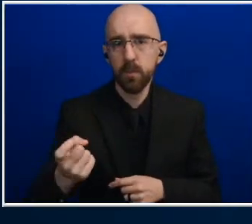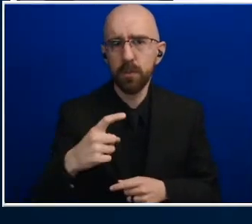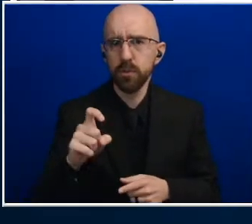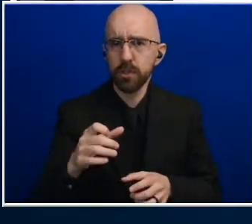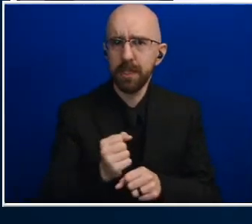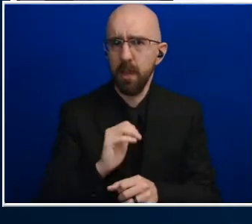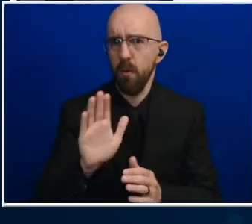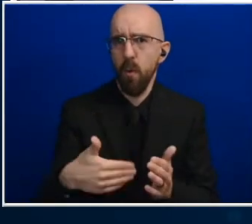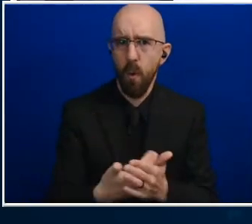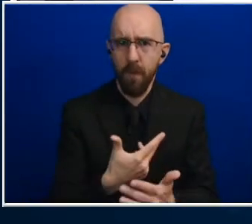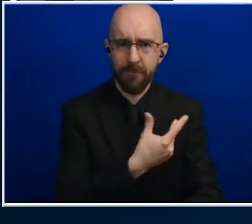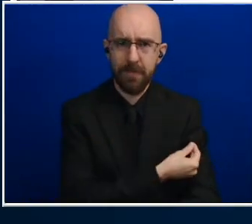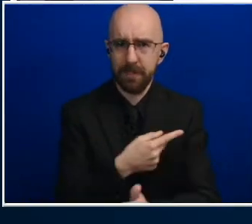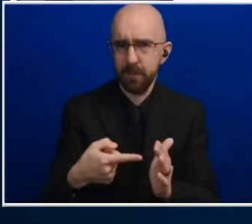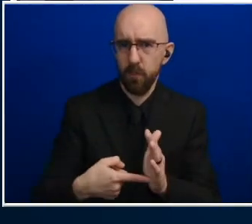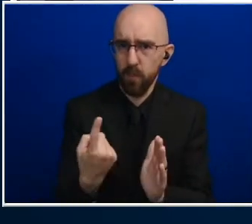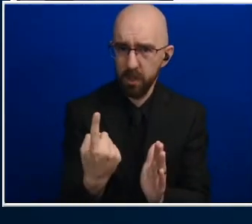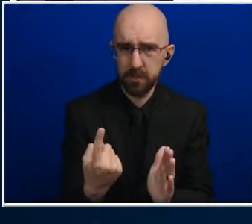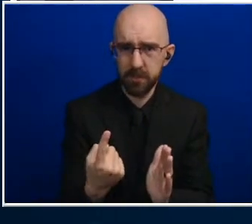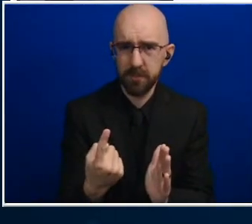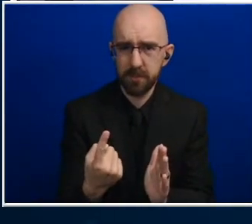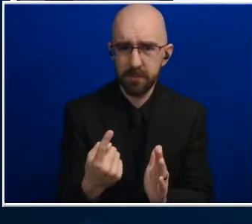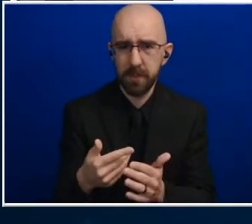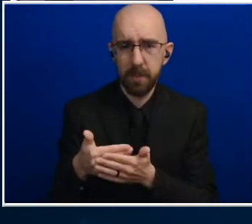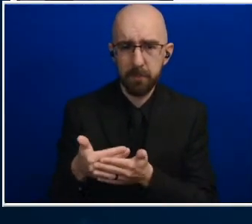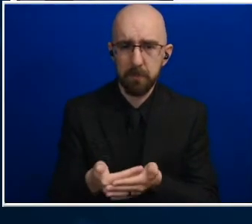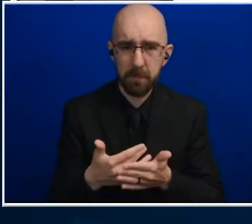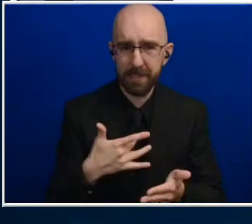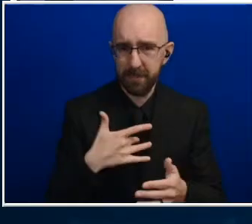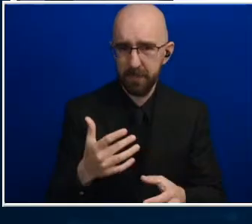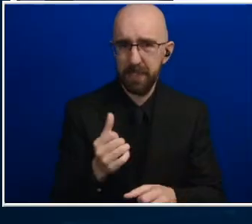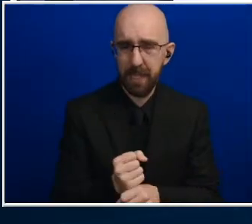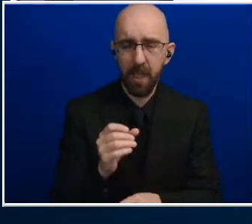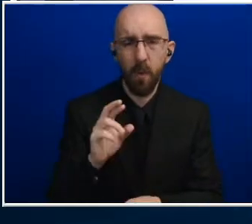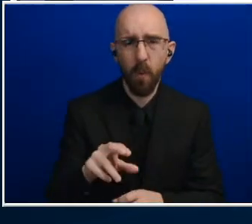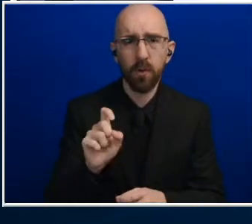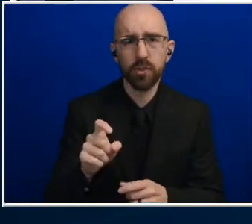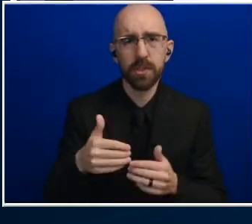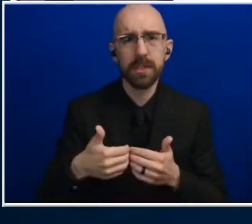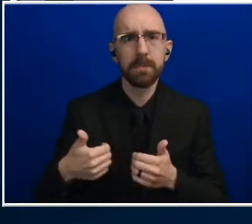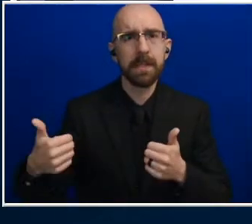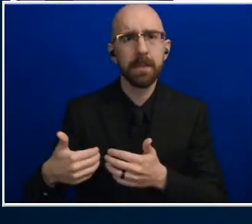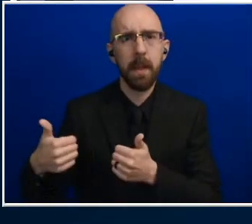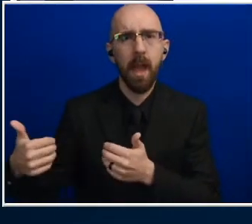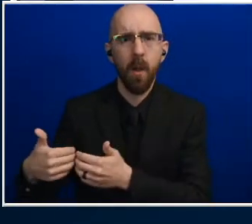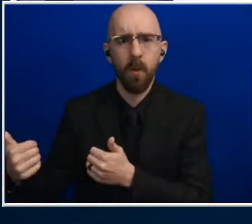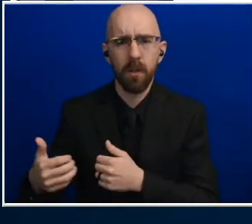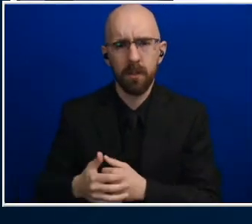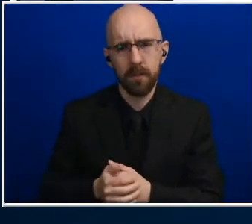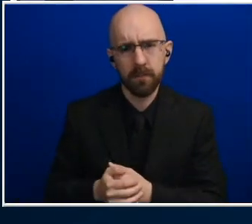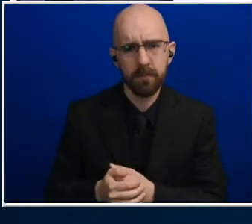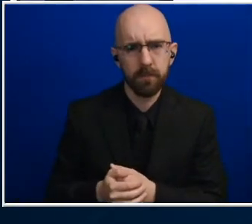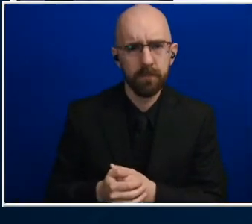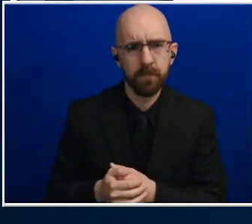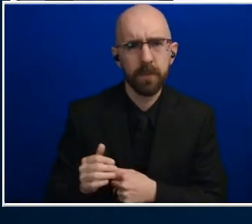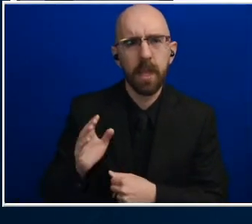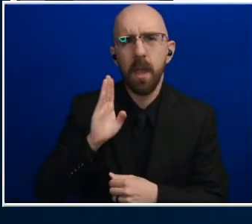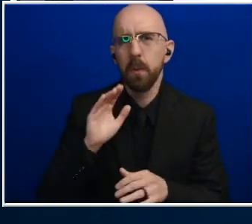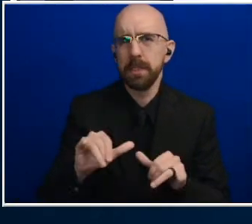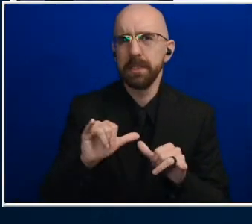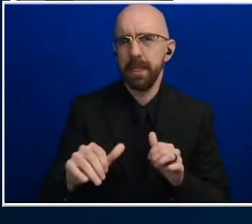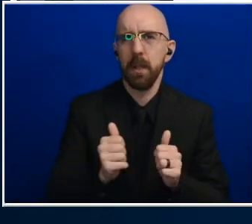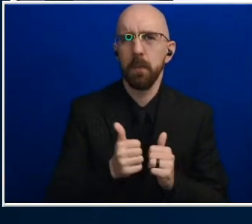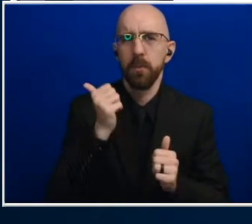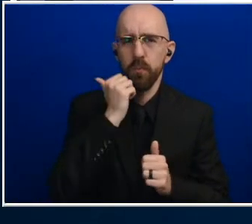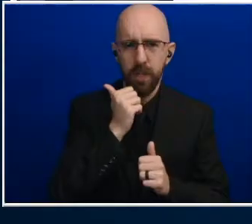at one time that babies typically get, or should she space them out? I would stay with the regular